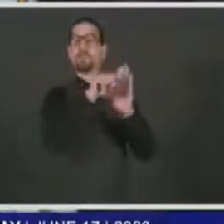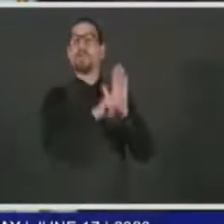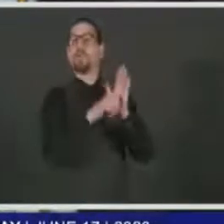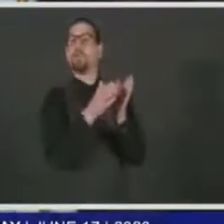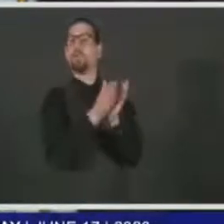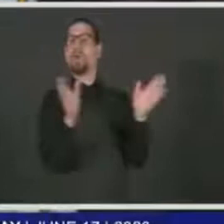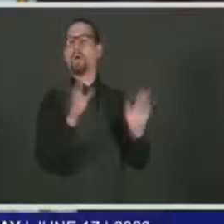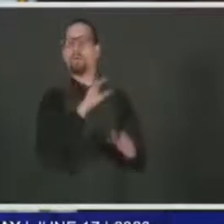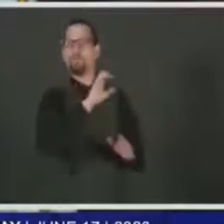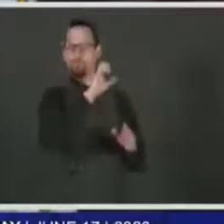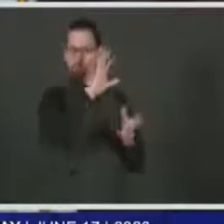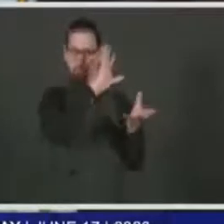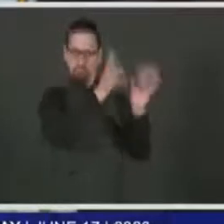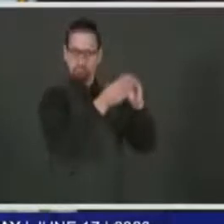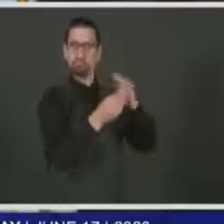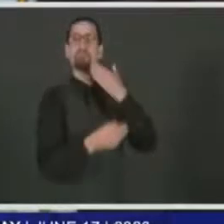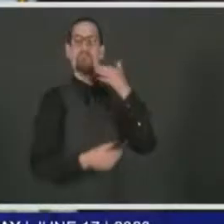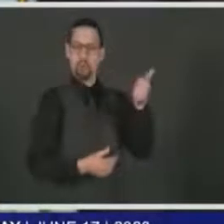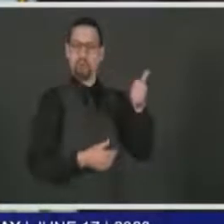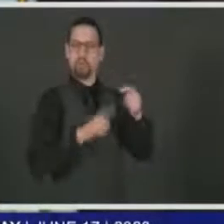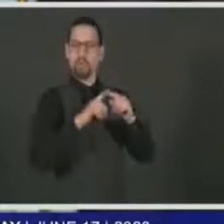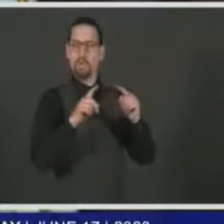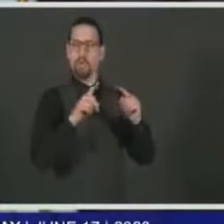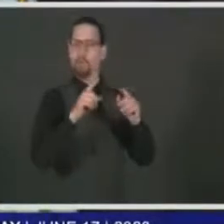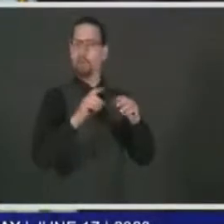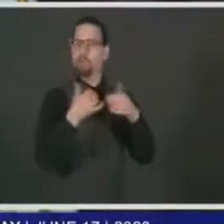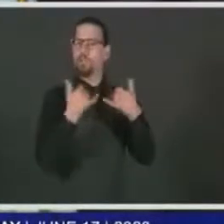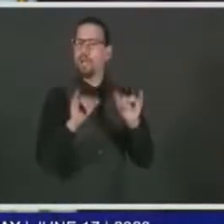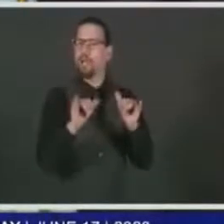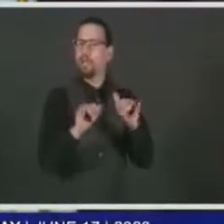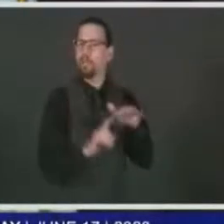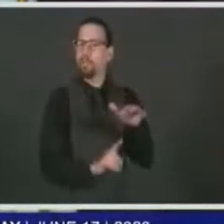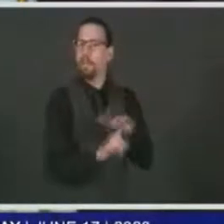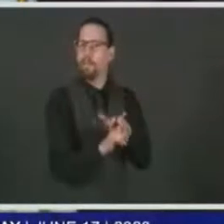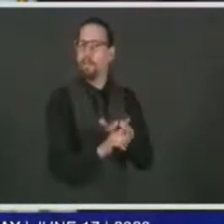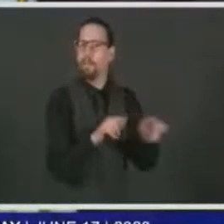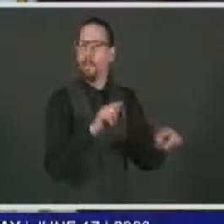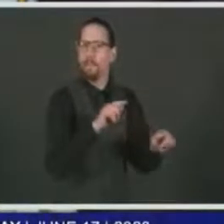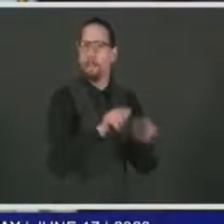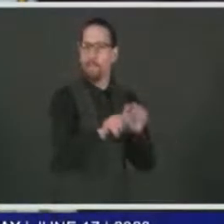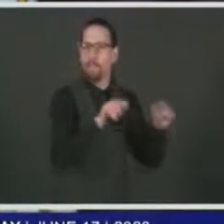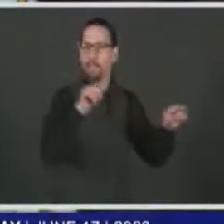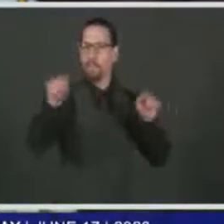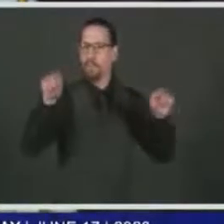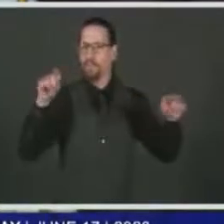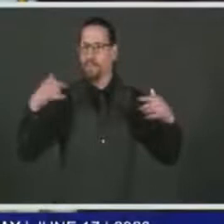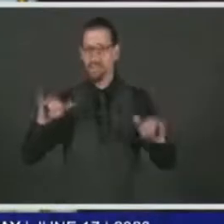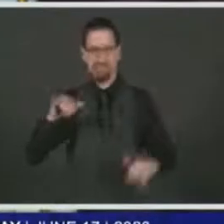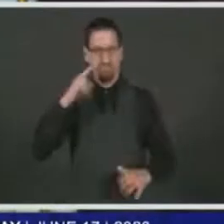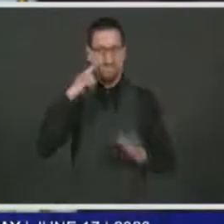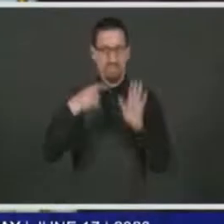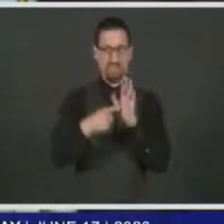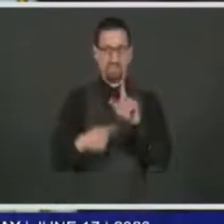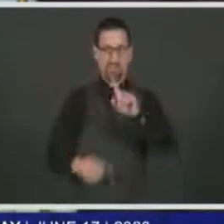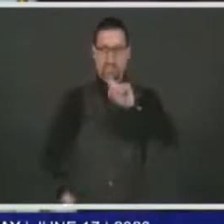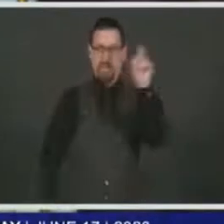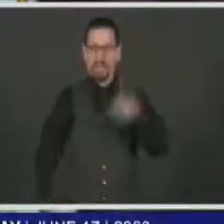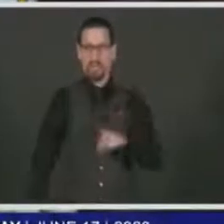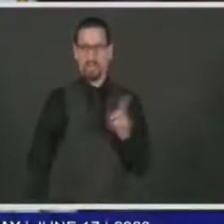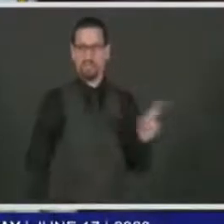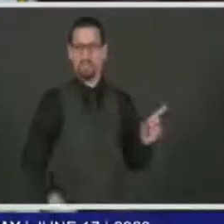they had pockets of outbreaks. So in Texas, 45% of their new cases are in their prison